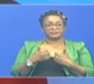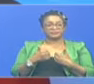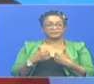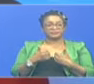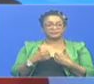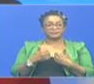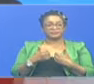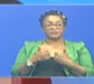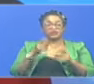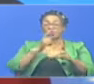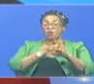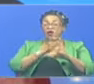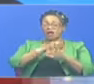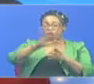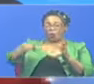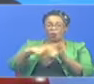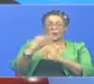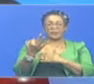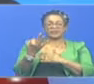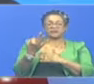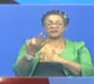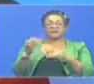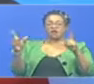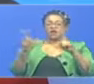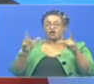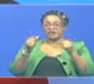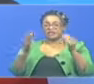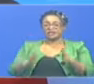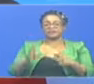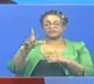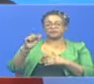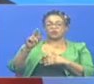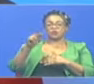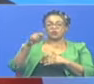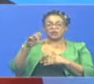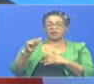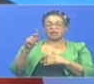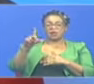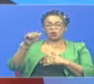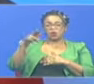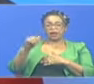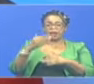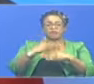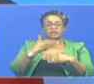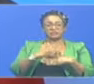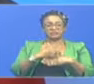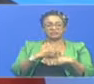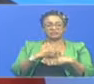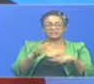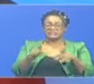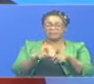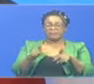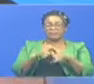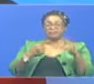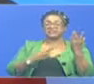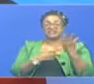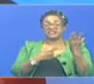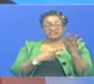In Kwale, all three cases are truck drivers at the Lunga Lunga border. The same applies to Taita